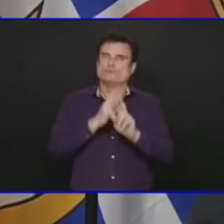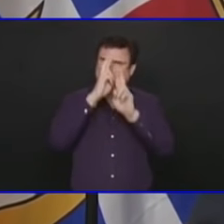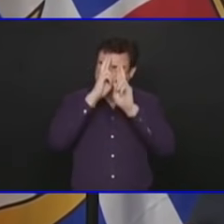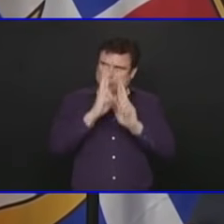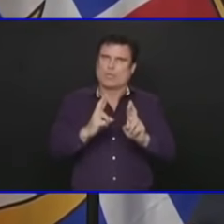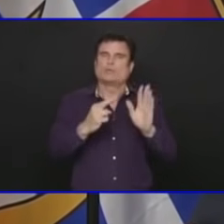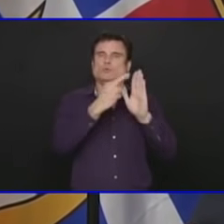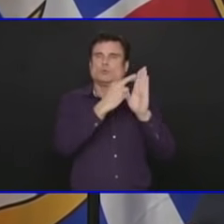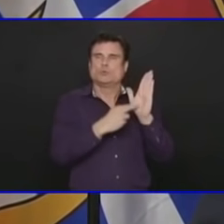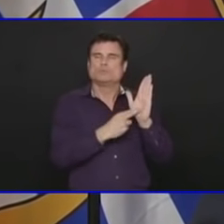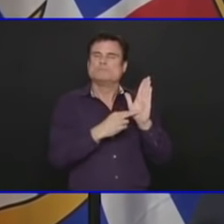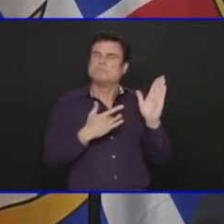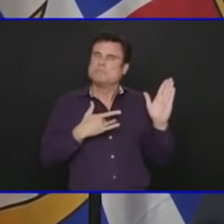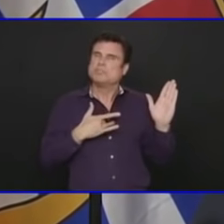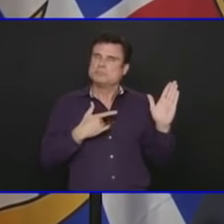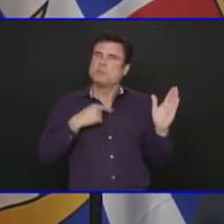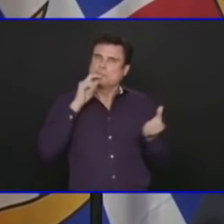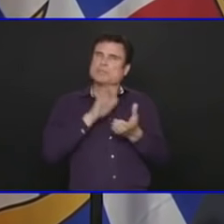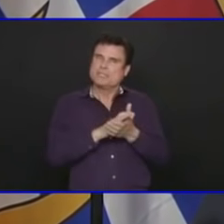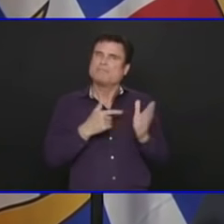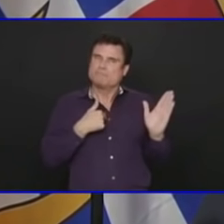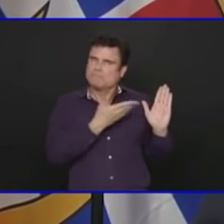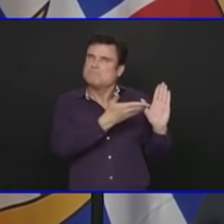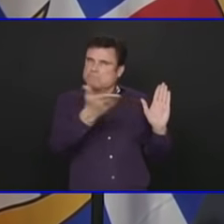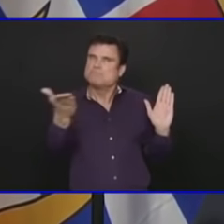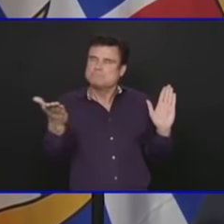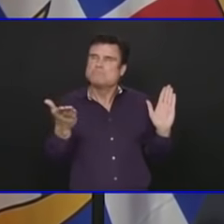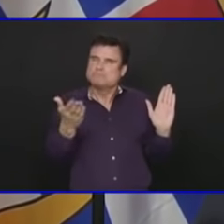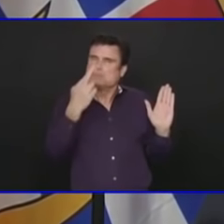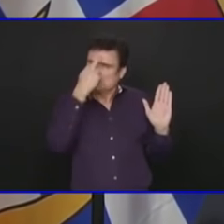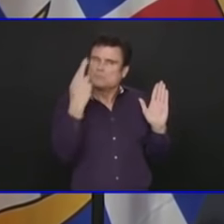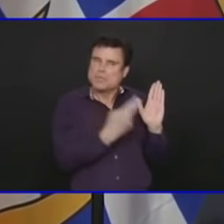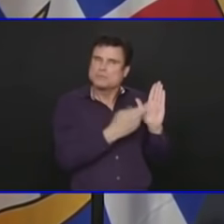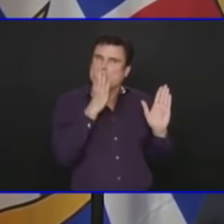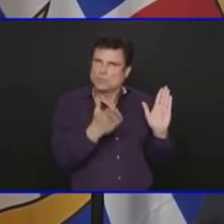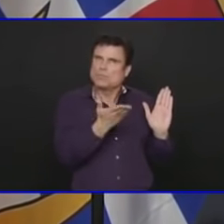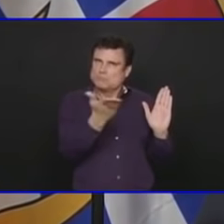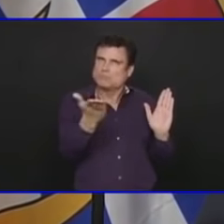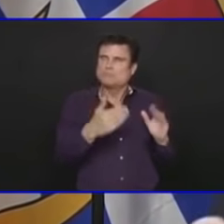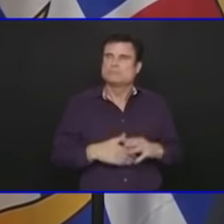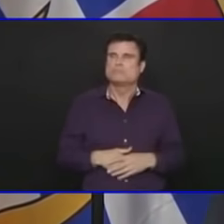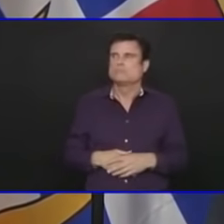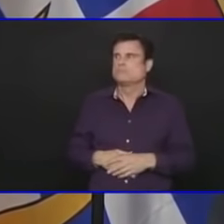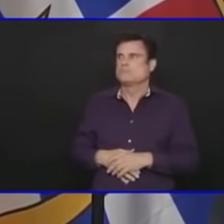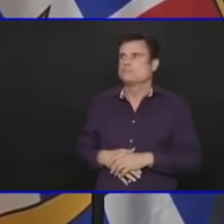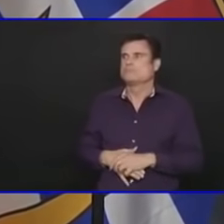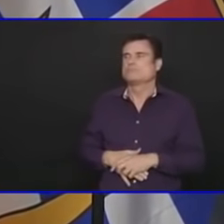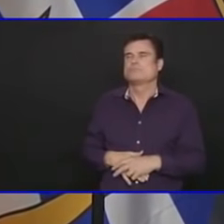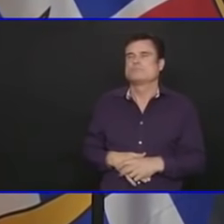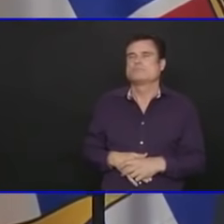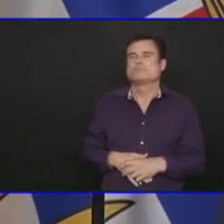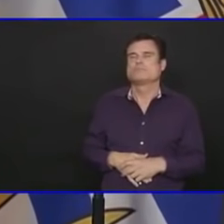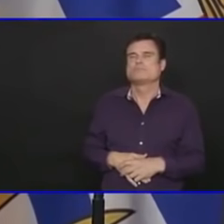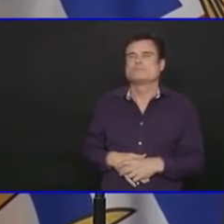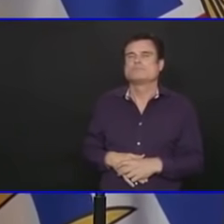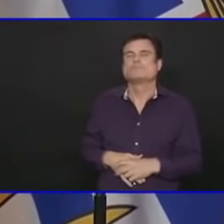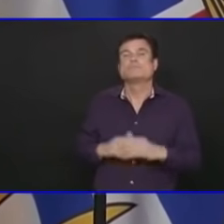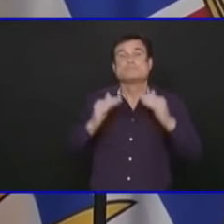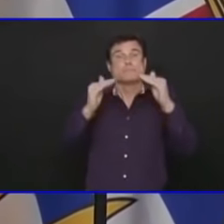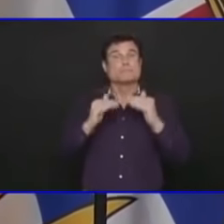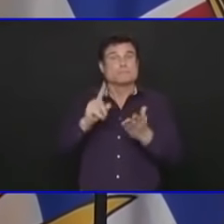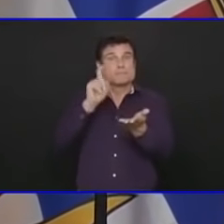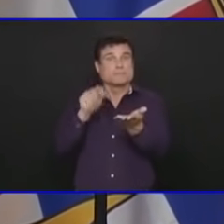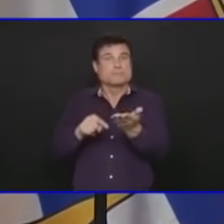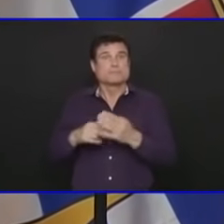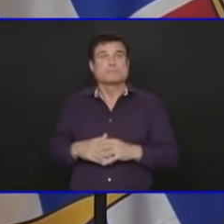Hello, Dr. Henry. I am hoping that you can update us a little bit about some of the situation